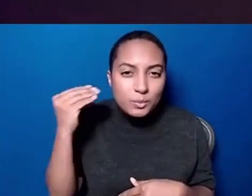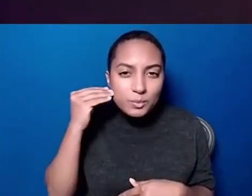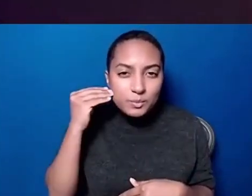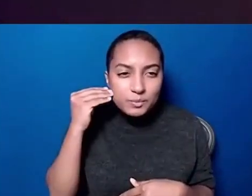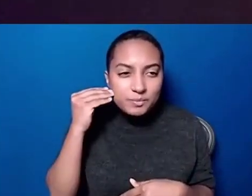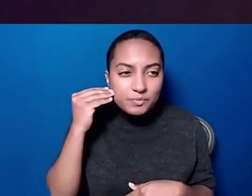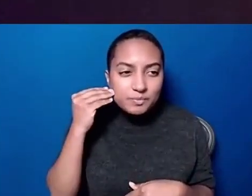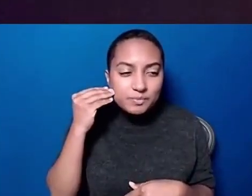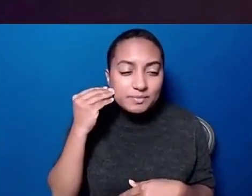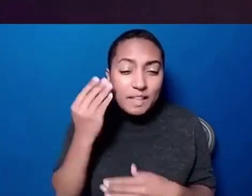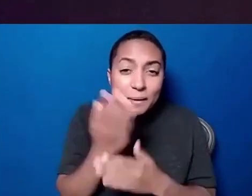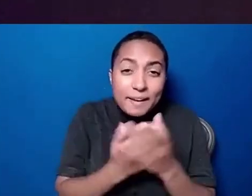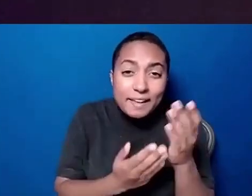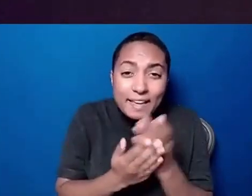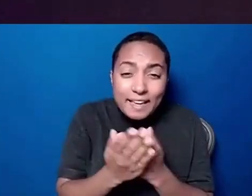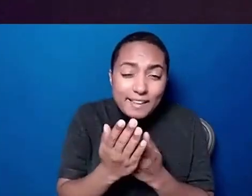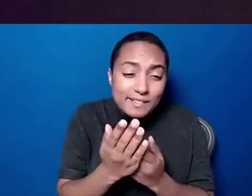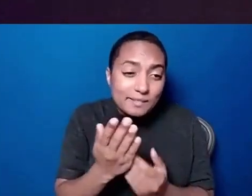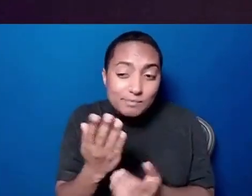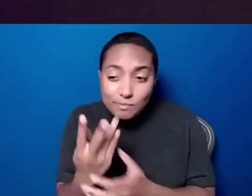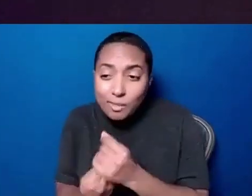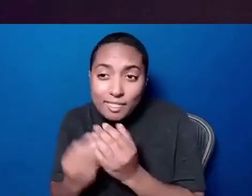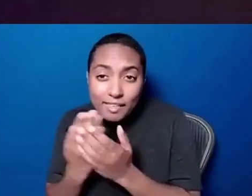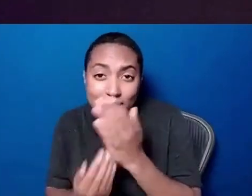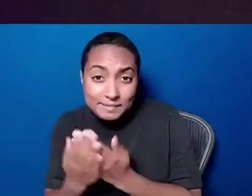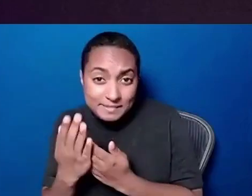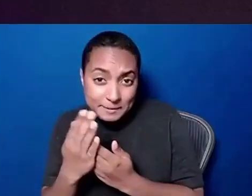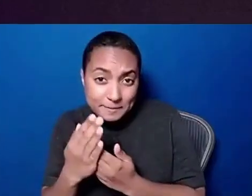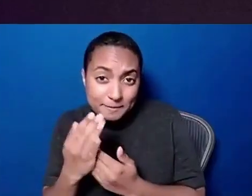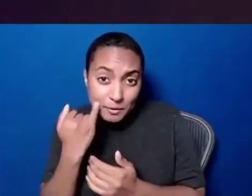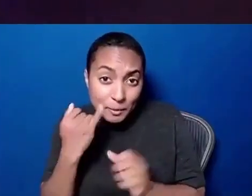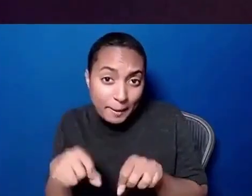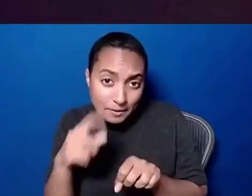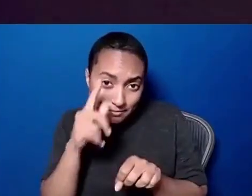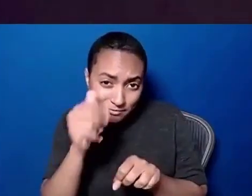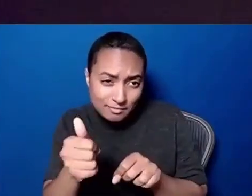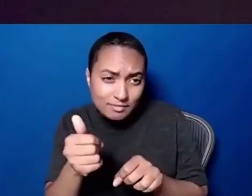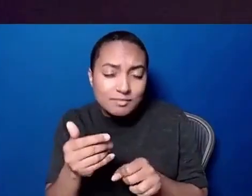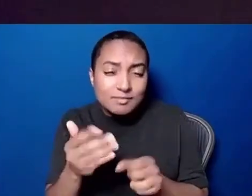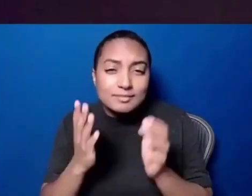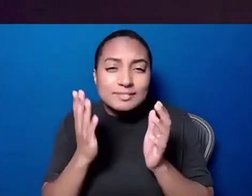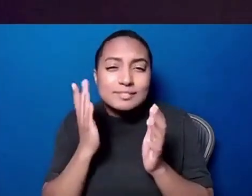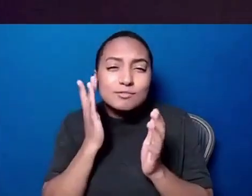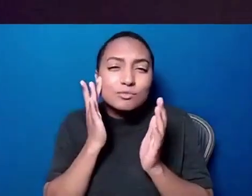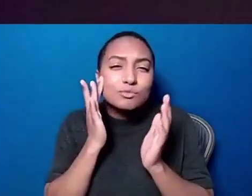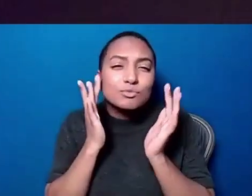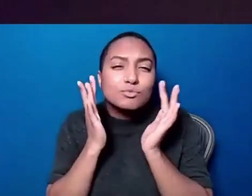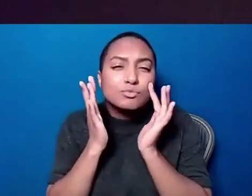able on your face, the base of your neck,